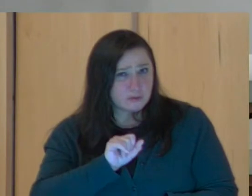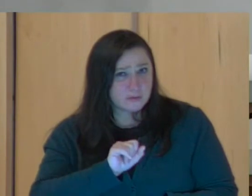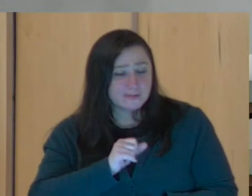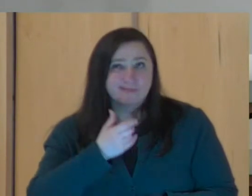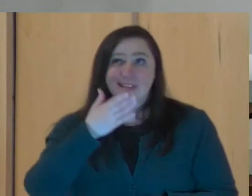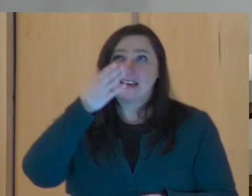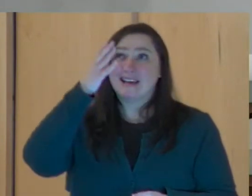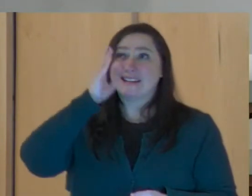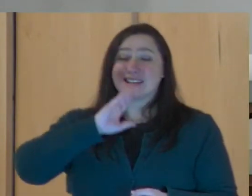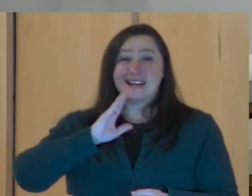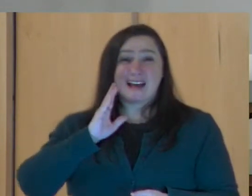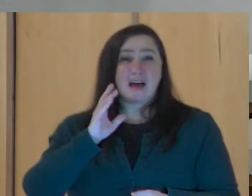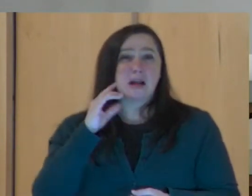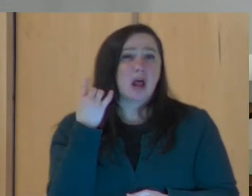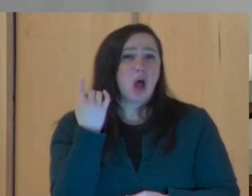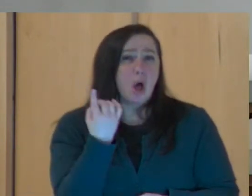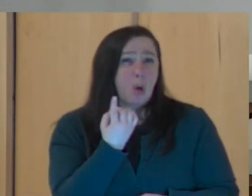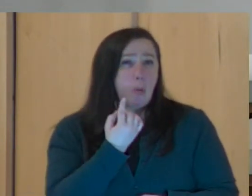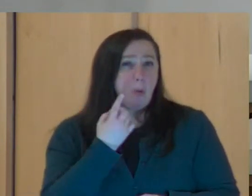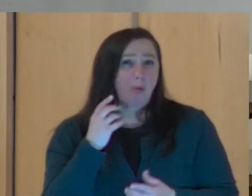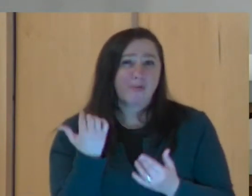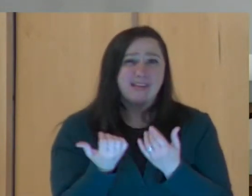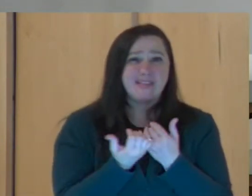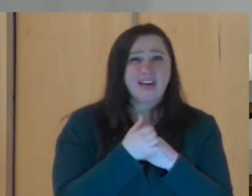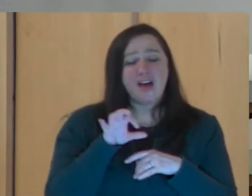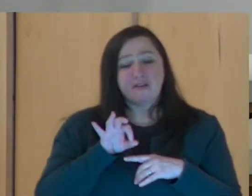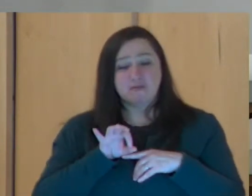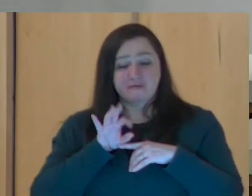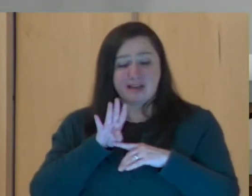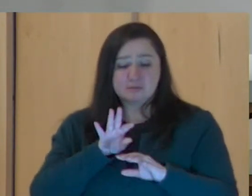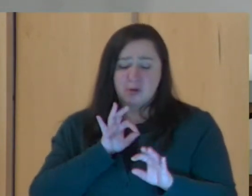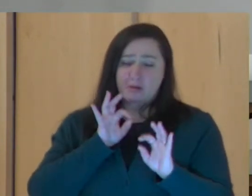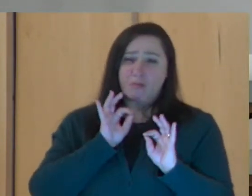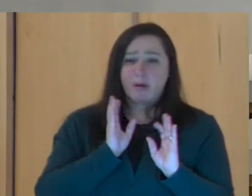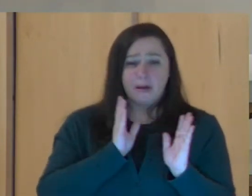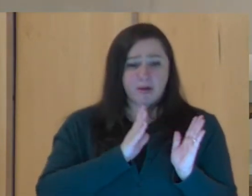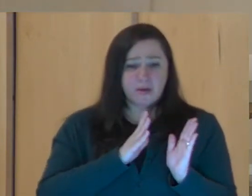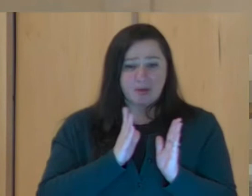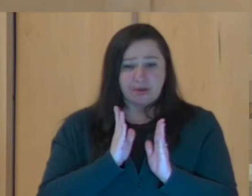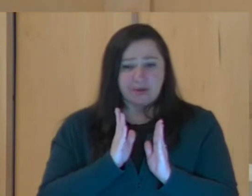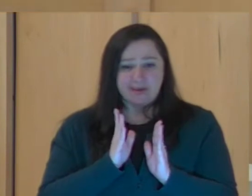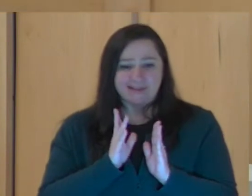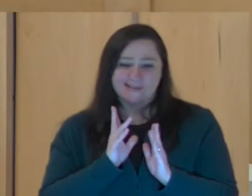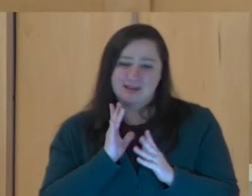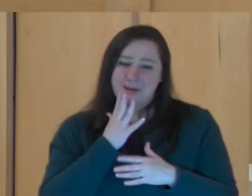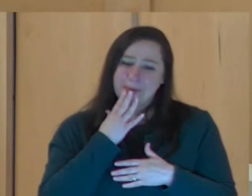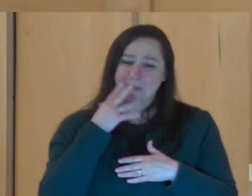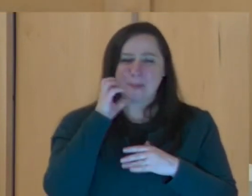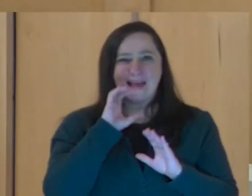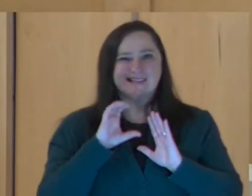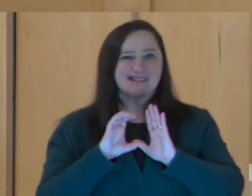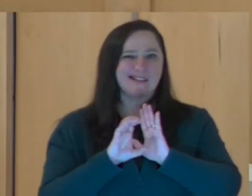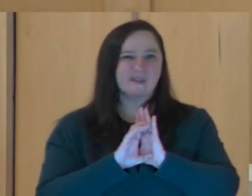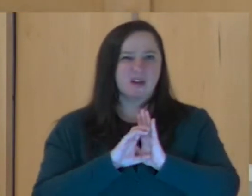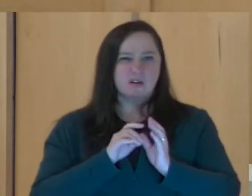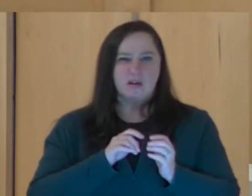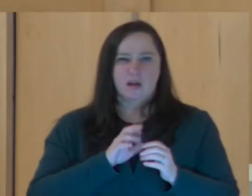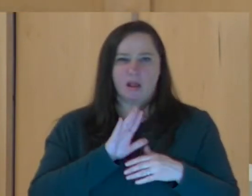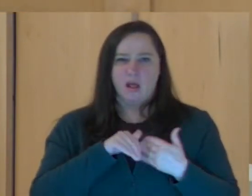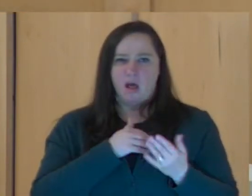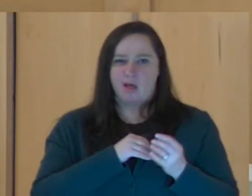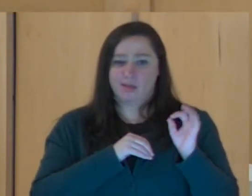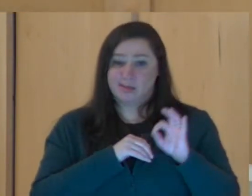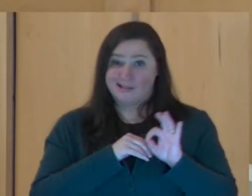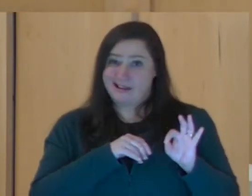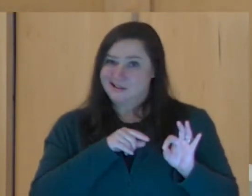Does God only love the Facebook carefully curated version of you where it's all your best photos and you threw out the 99